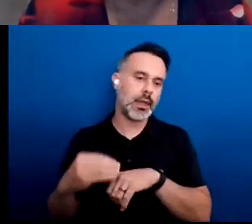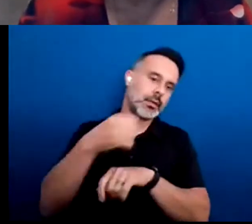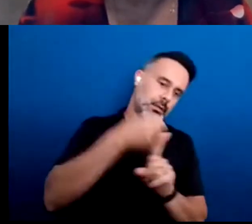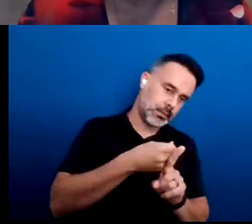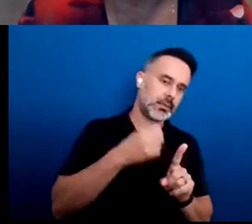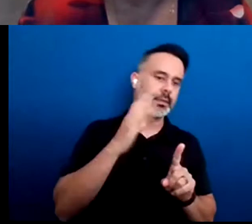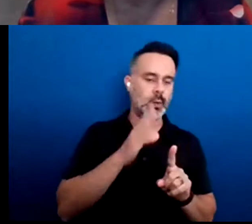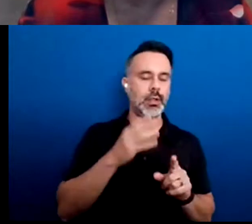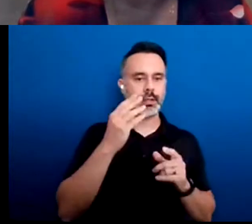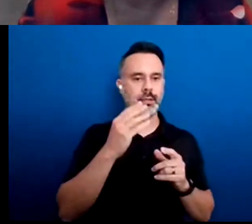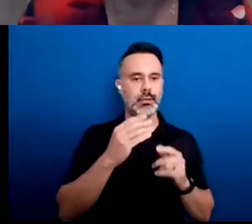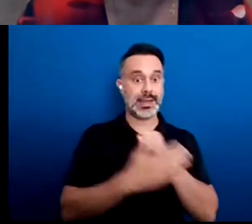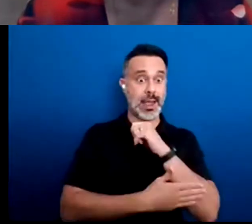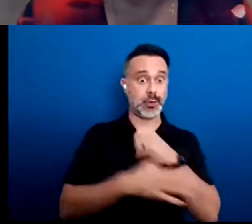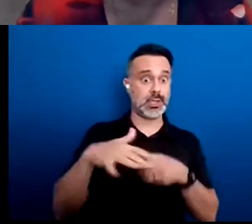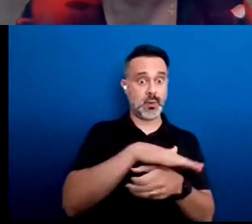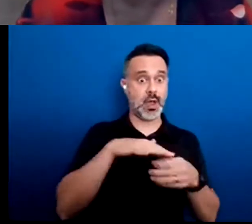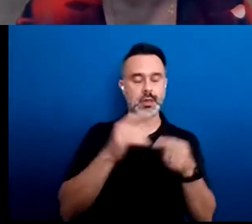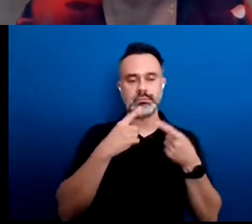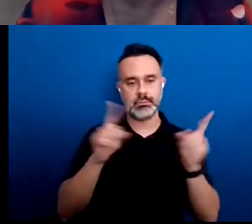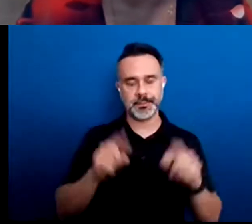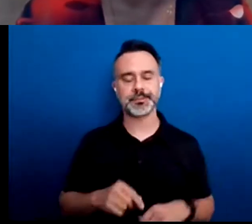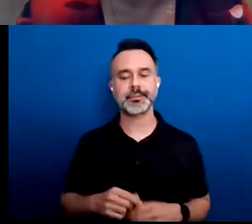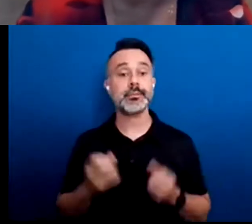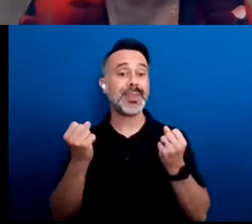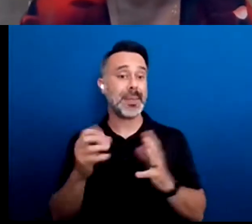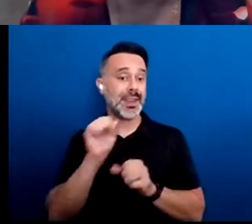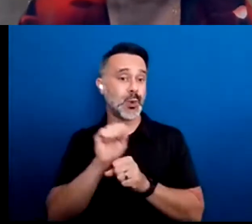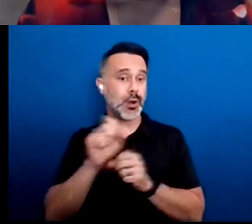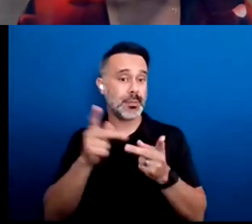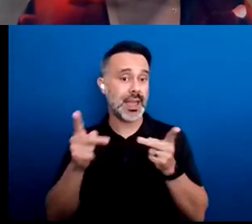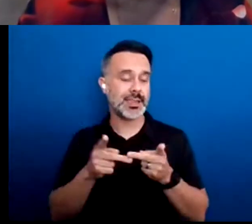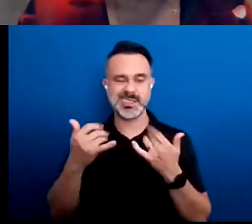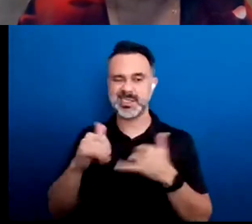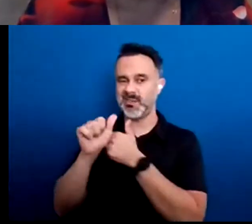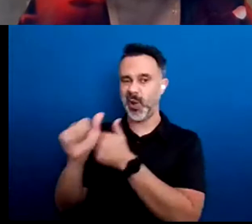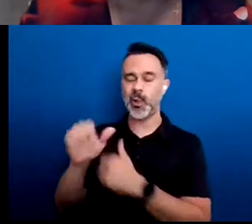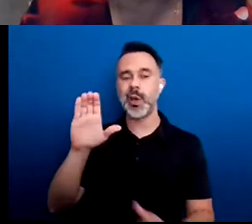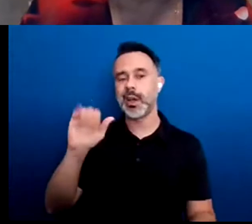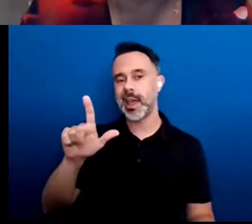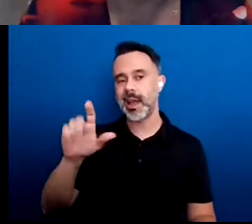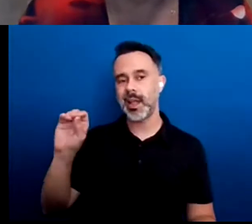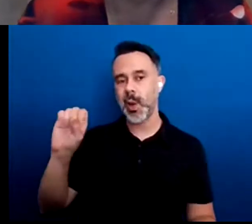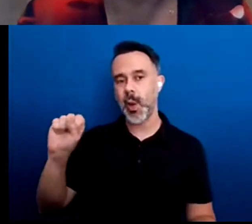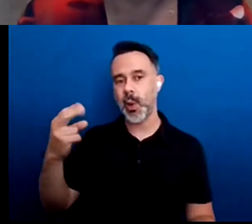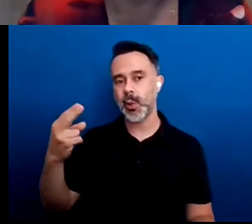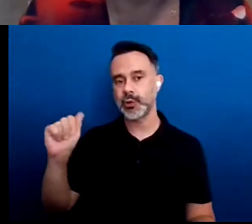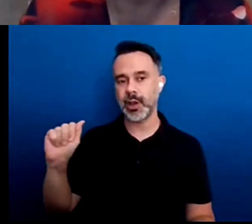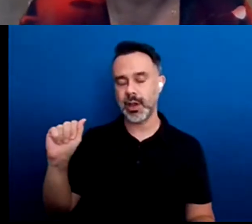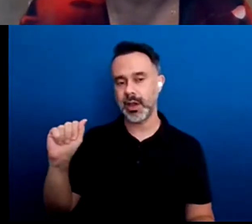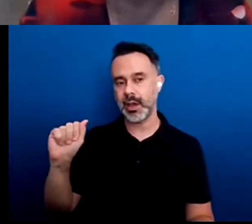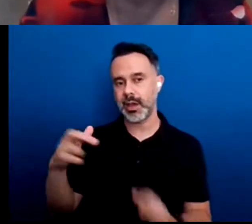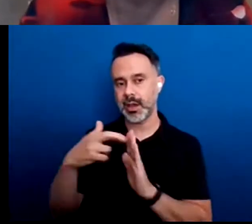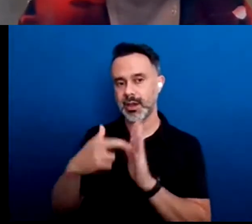workplace, many workplaces are still under the Cal OSHA guidance. And so until that is changed, you will